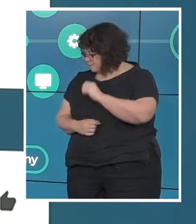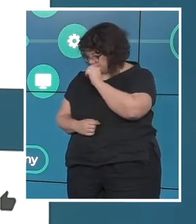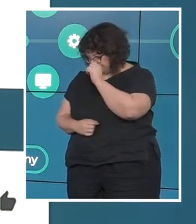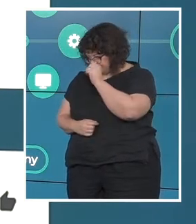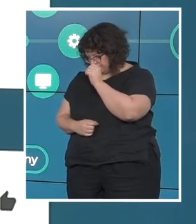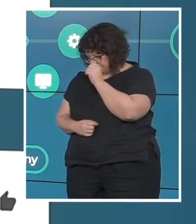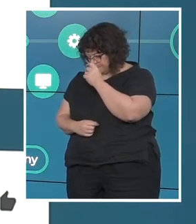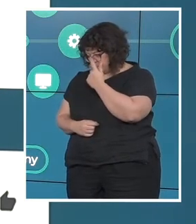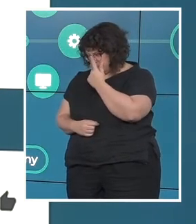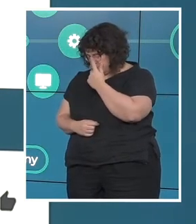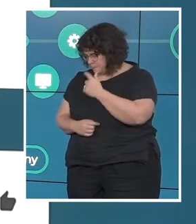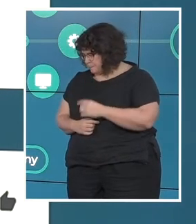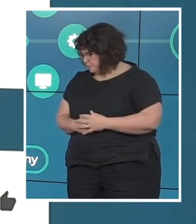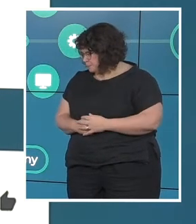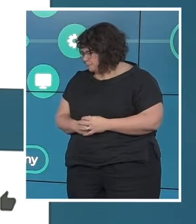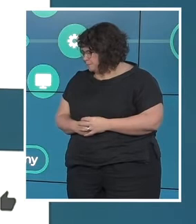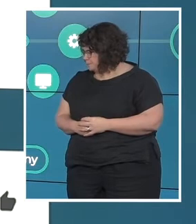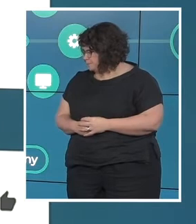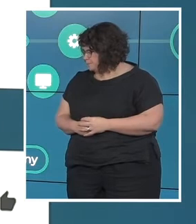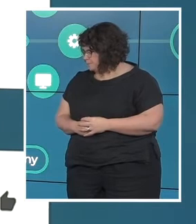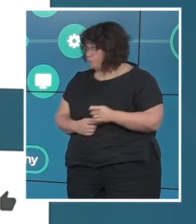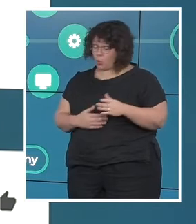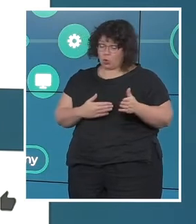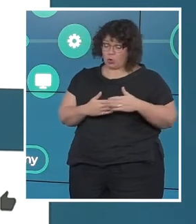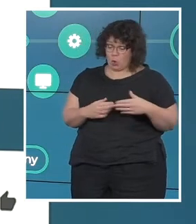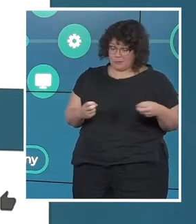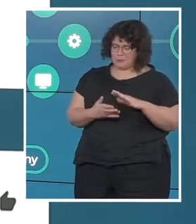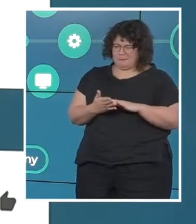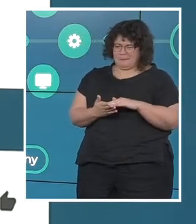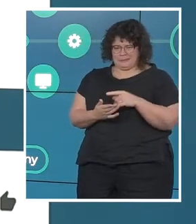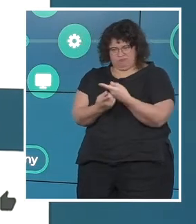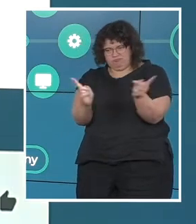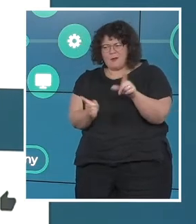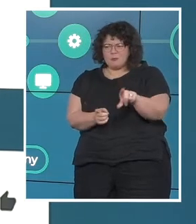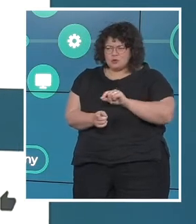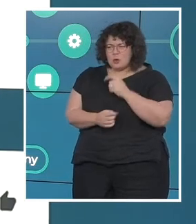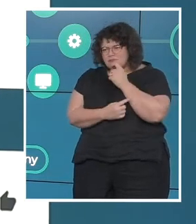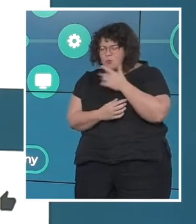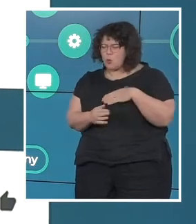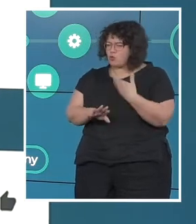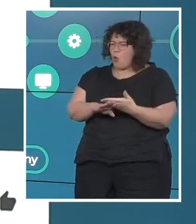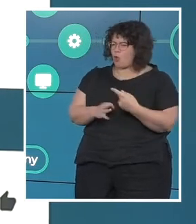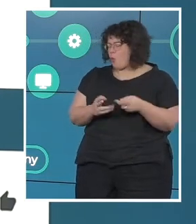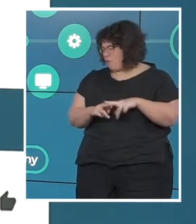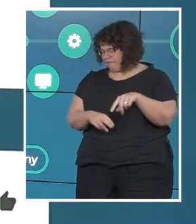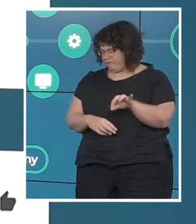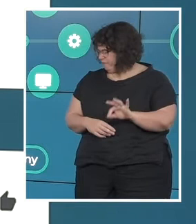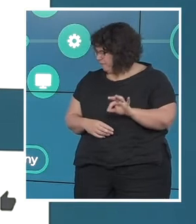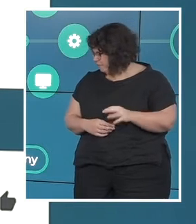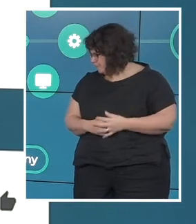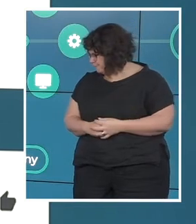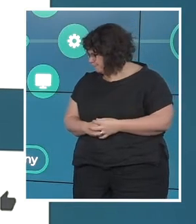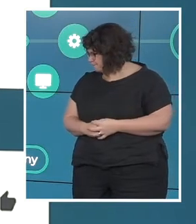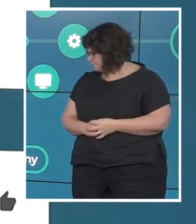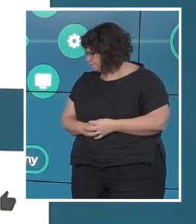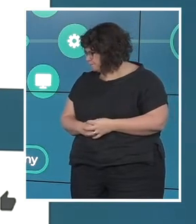option, we make sure that they are closed captions, but where they're required, for example, in our social media feed where